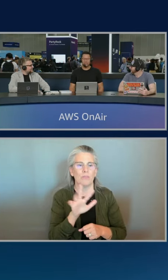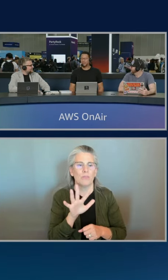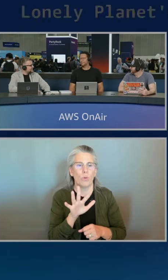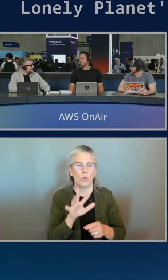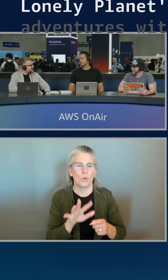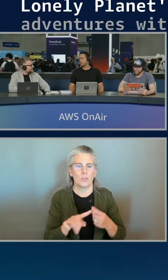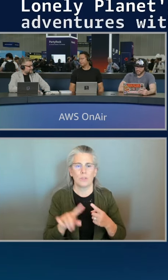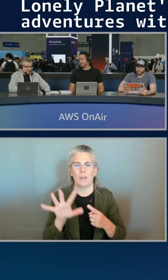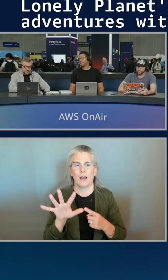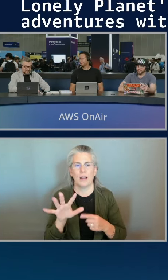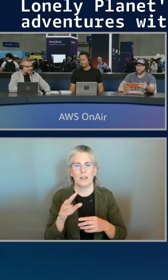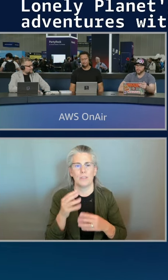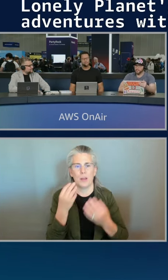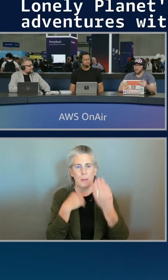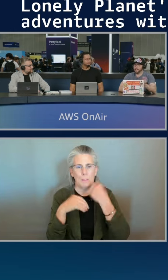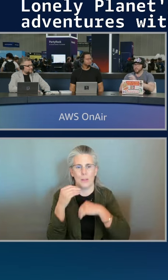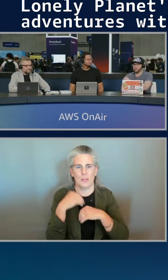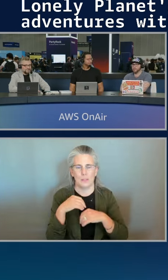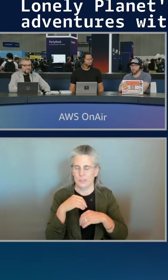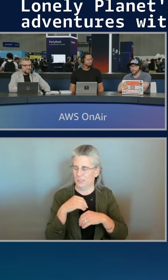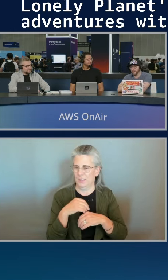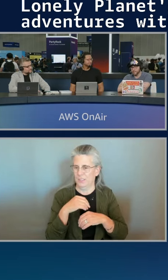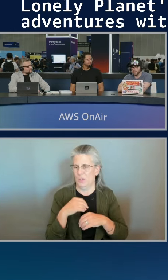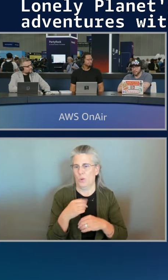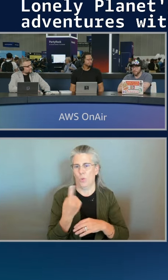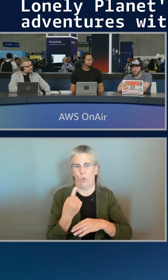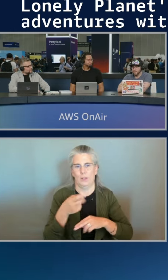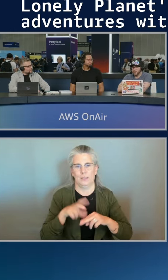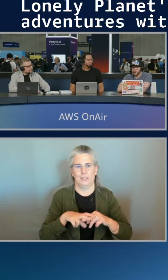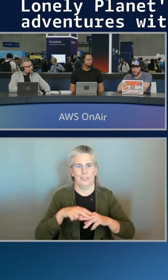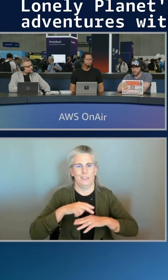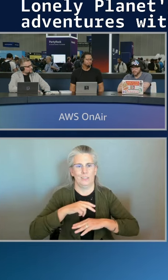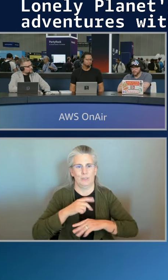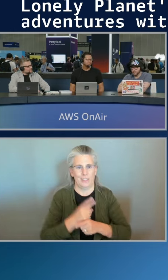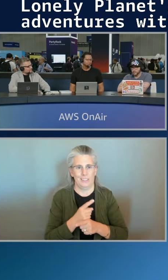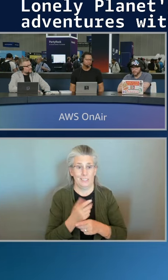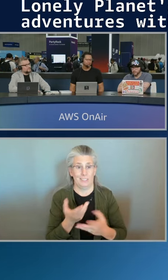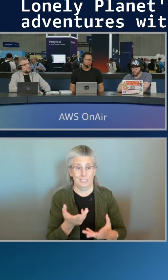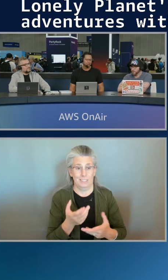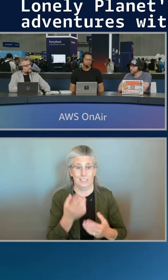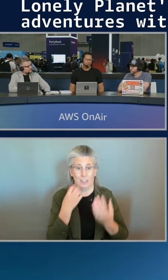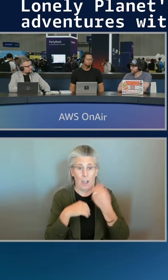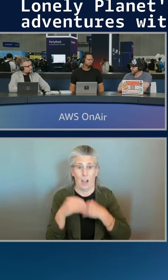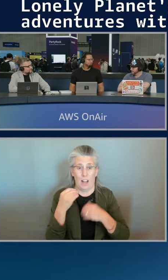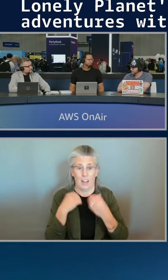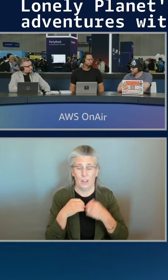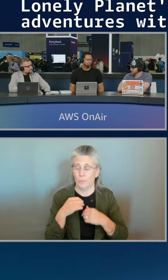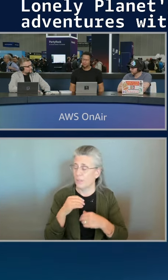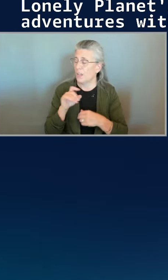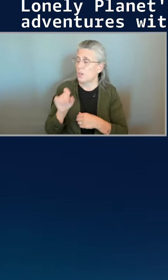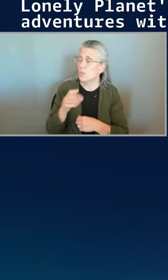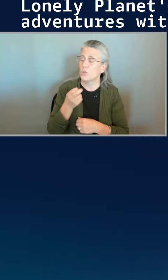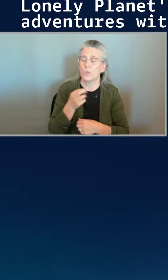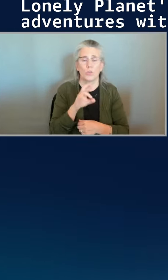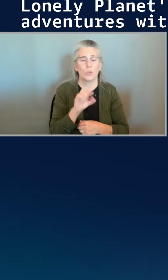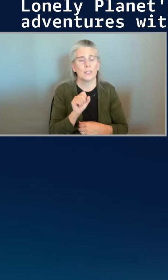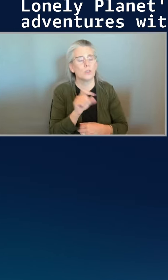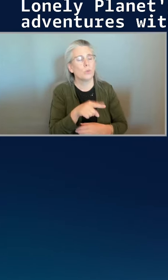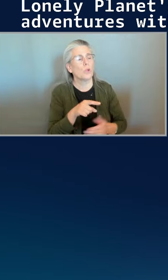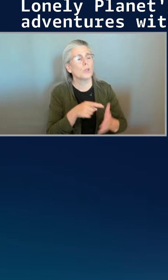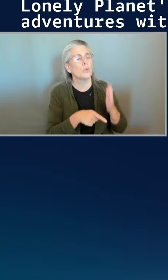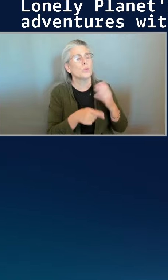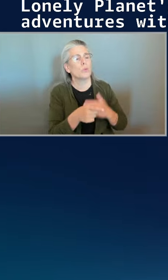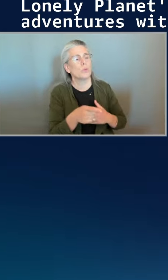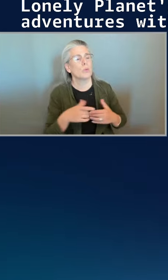the world through my stomach yeah uh chris let me ask you before you run out of time because i want to hear what are you excited about after working with